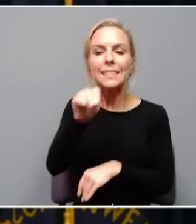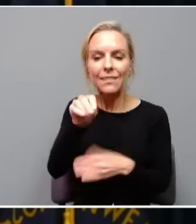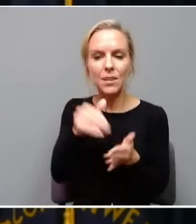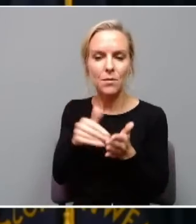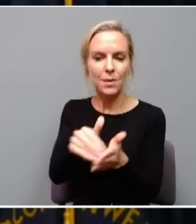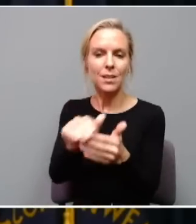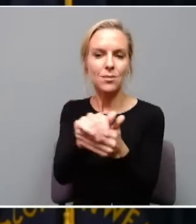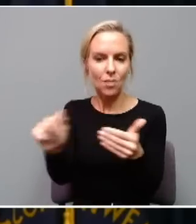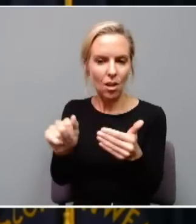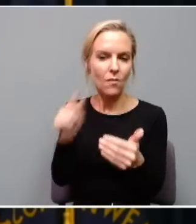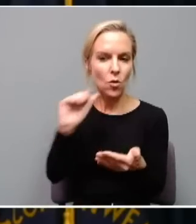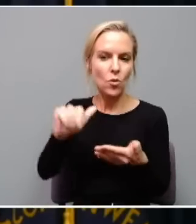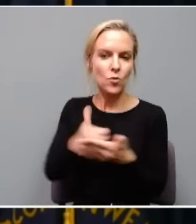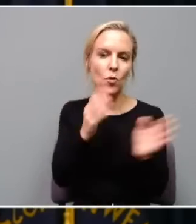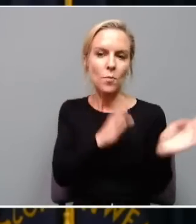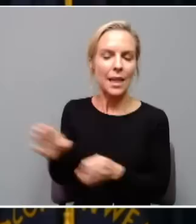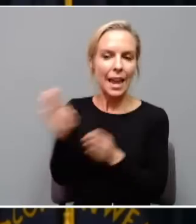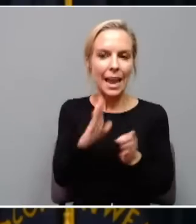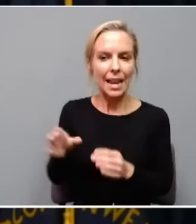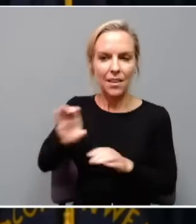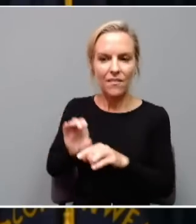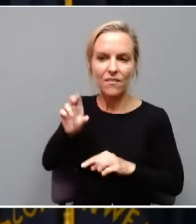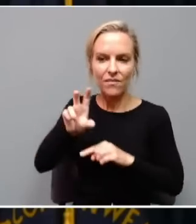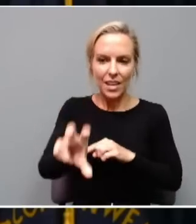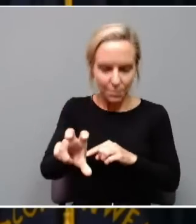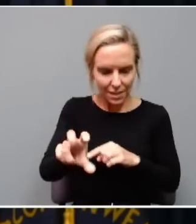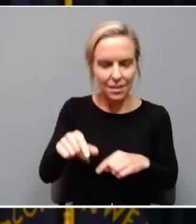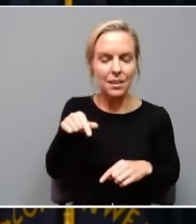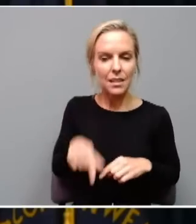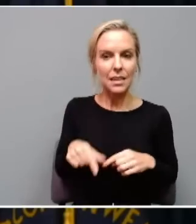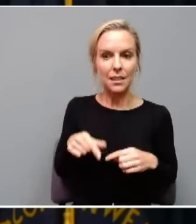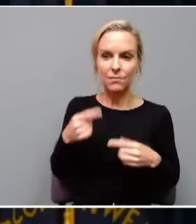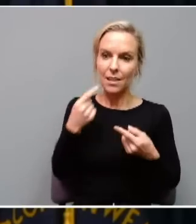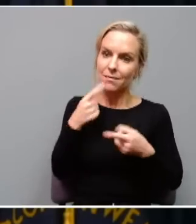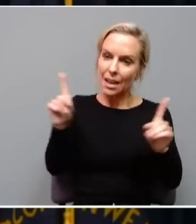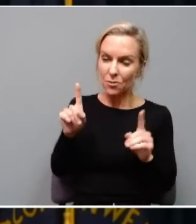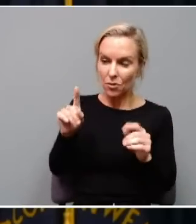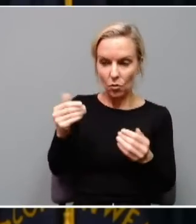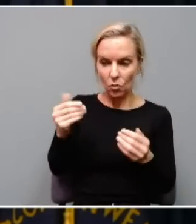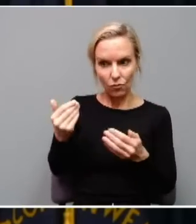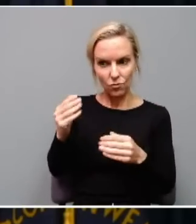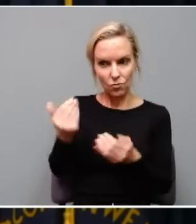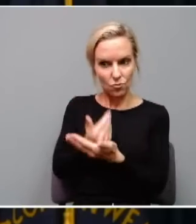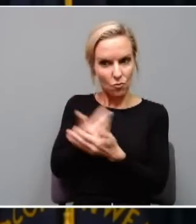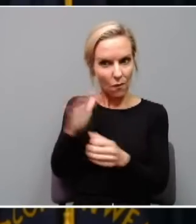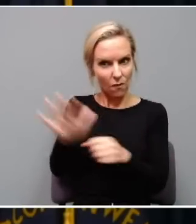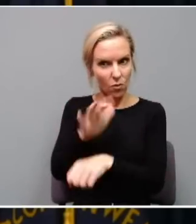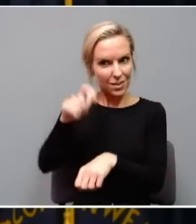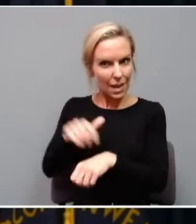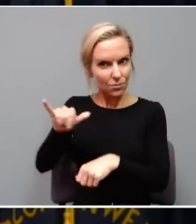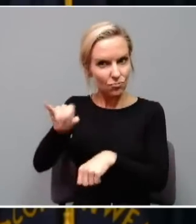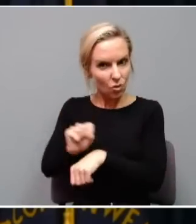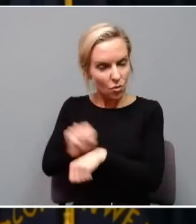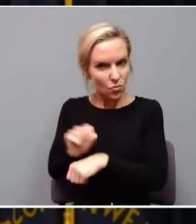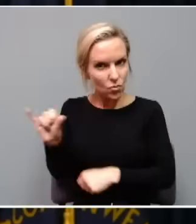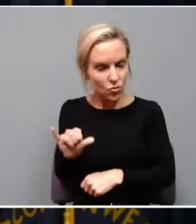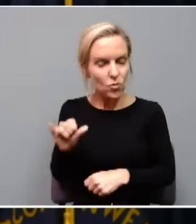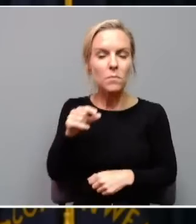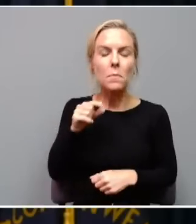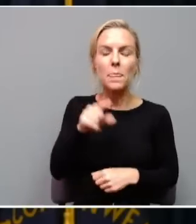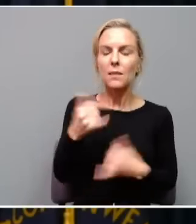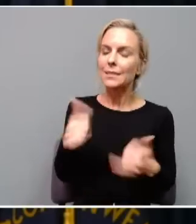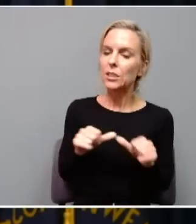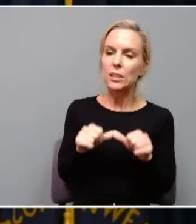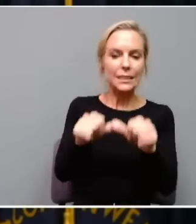investment and 267 announced new full-time jobs. It's also lifted and continued to